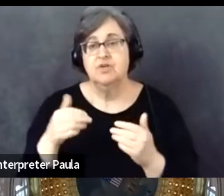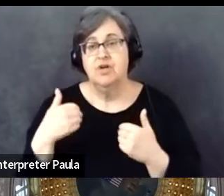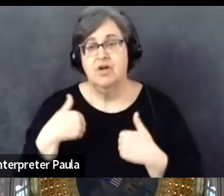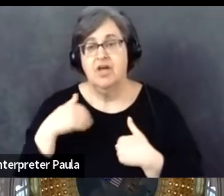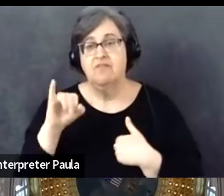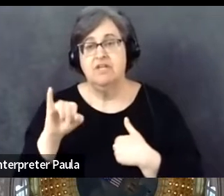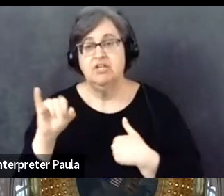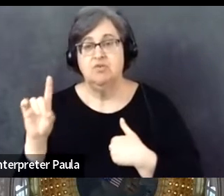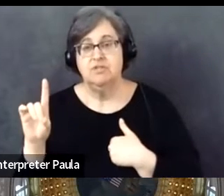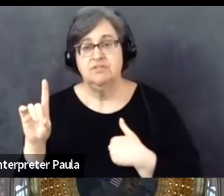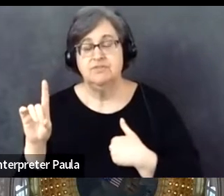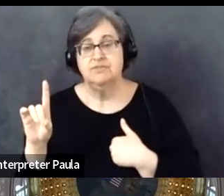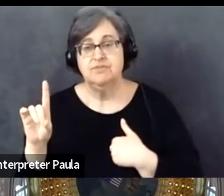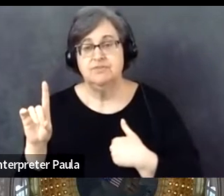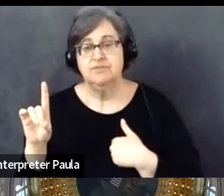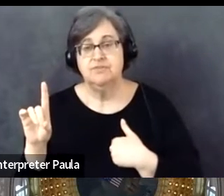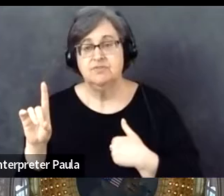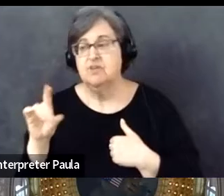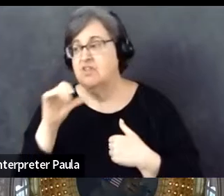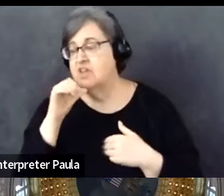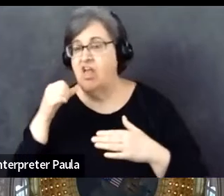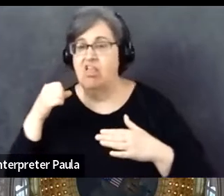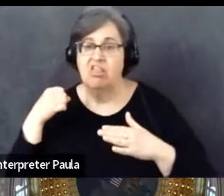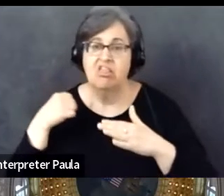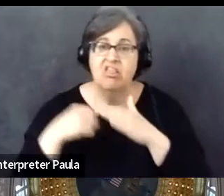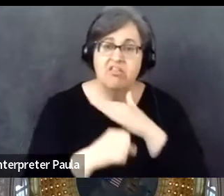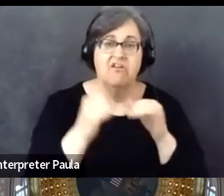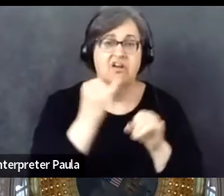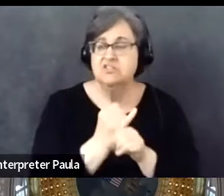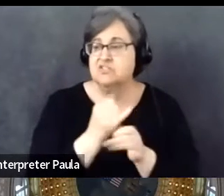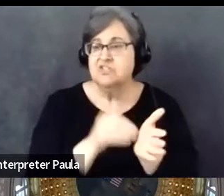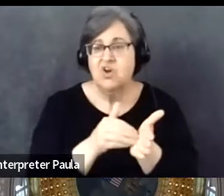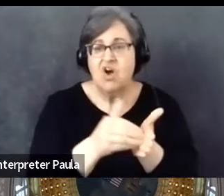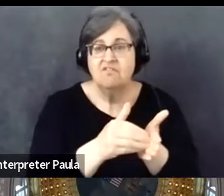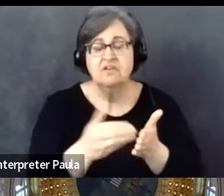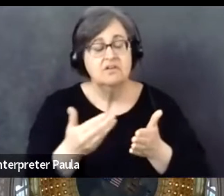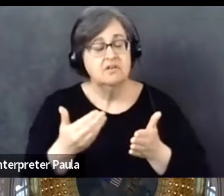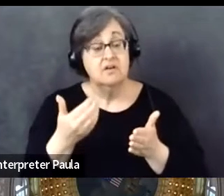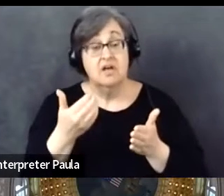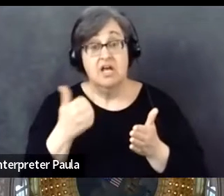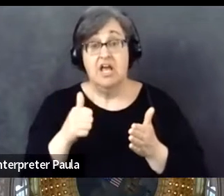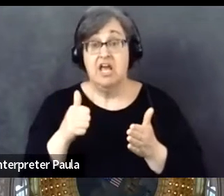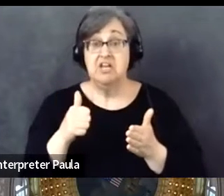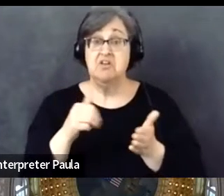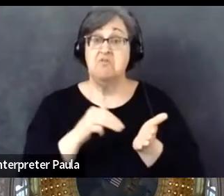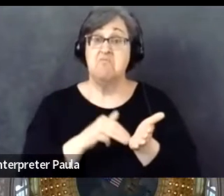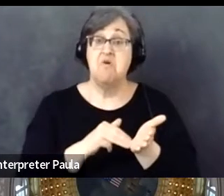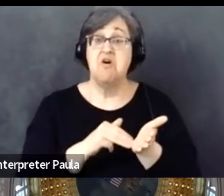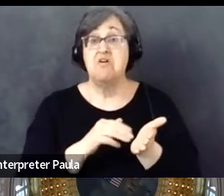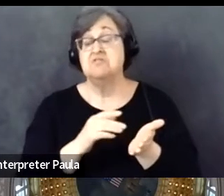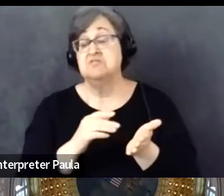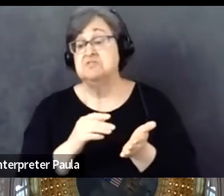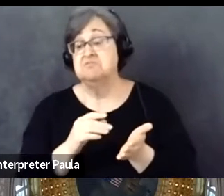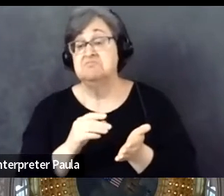intellectual disabilities are not over institutionalized. So right now, any provider can say that a person meets